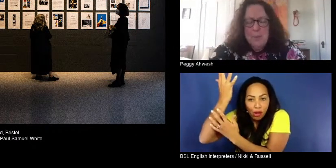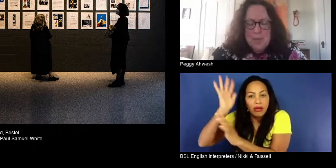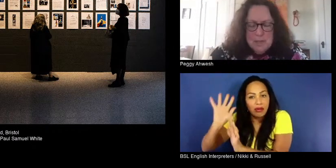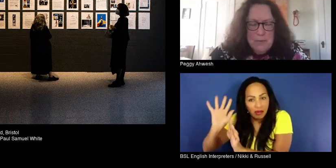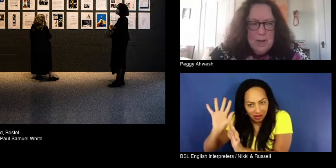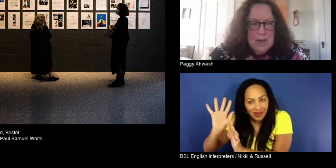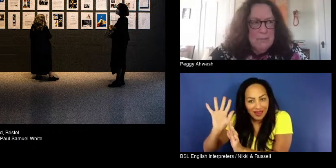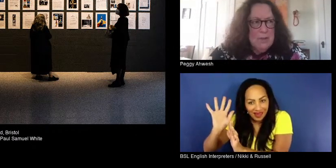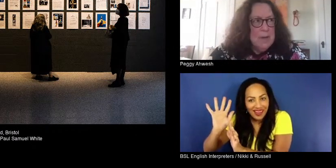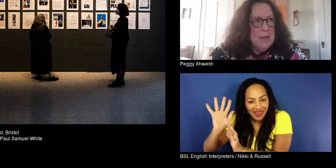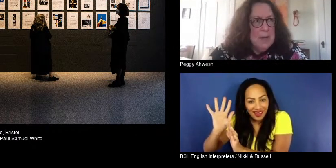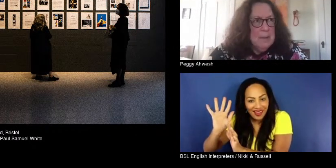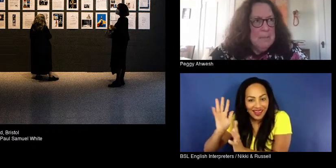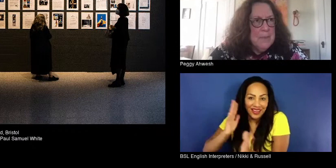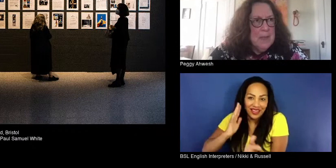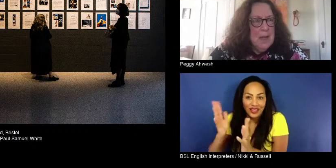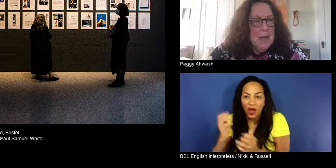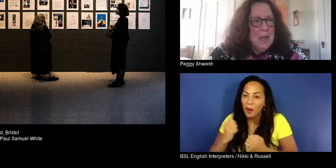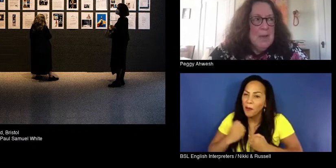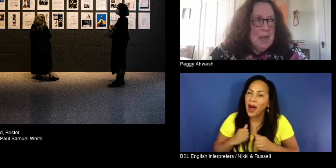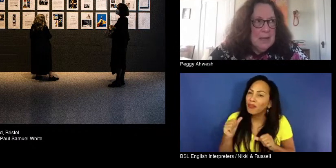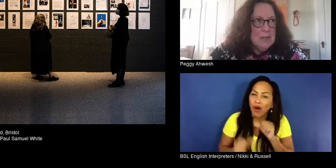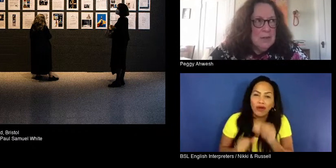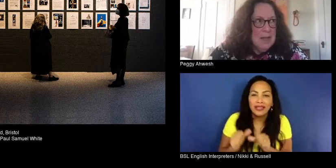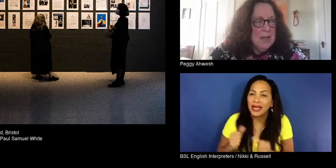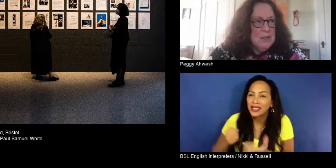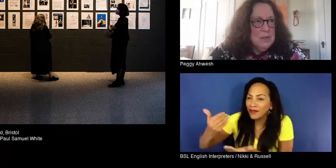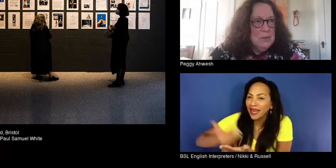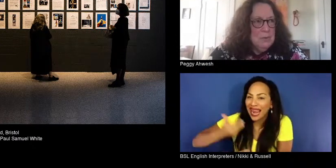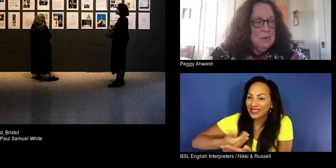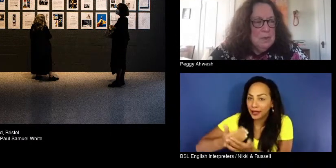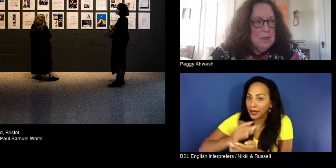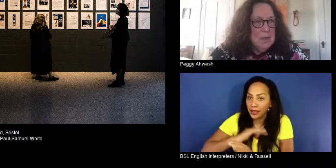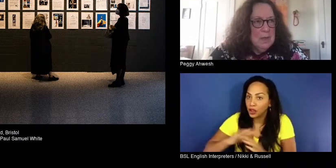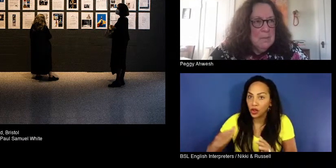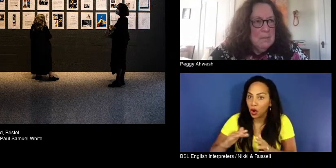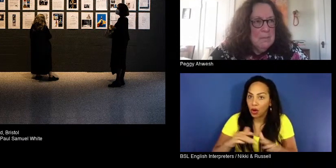So the process is very uneven, but I am a collector, and I do,